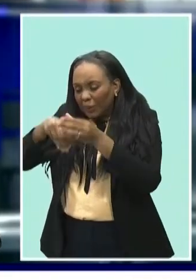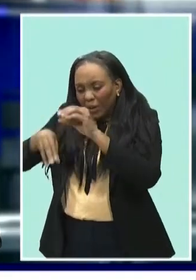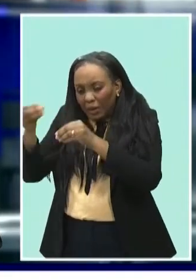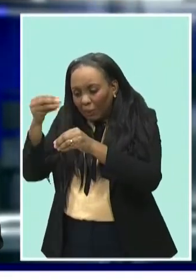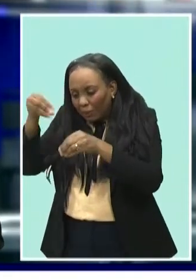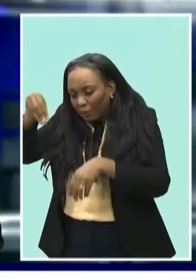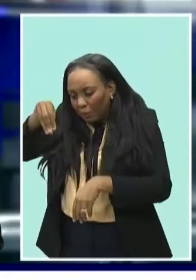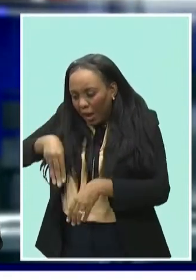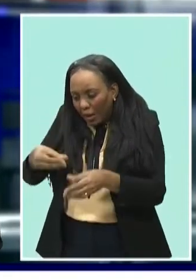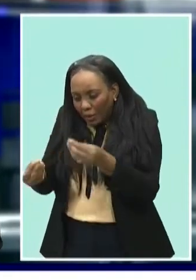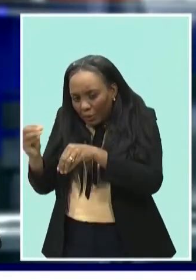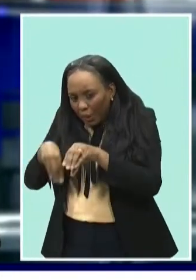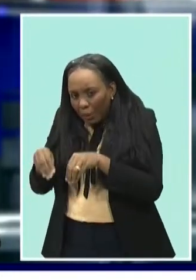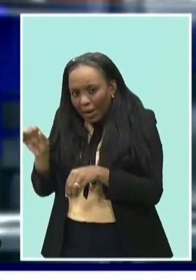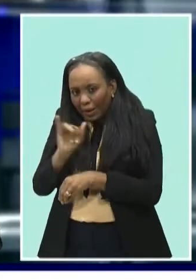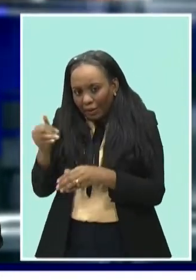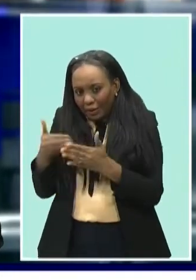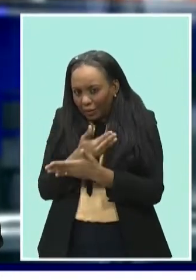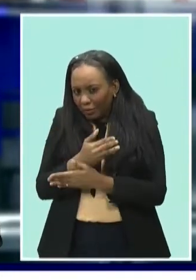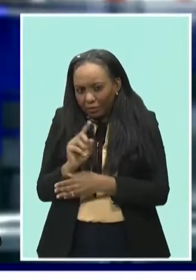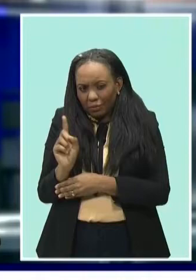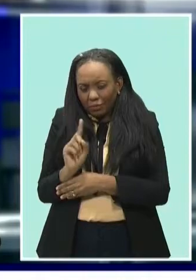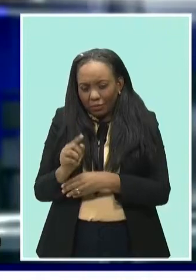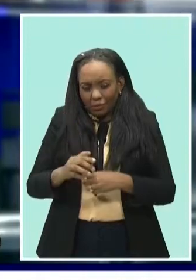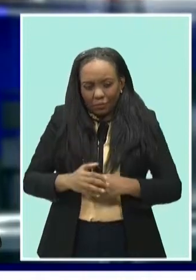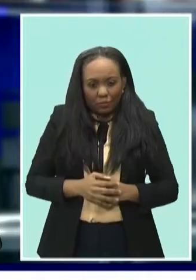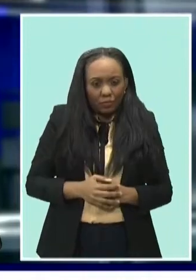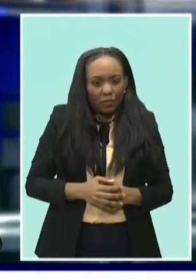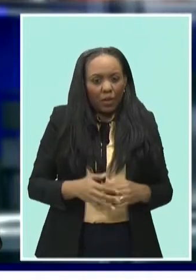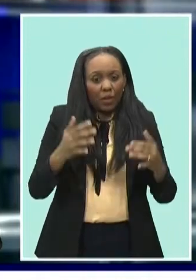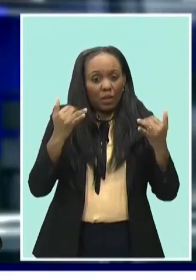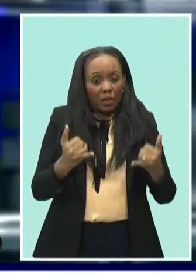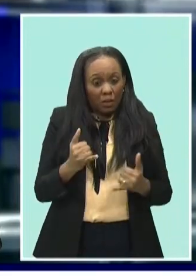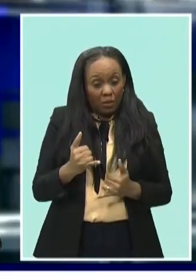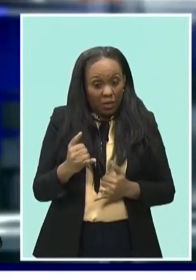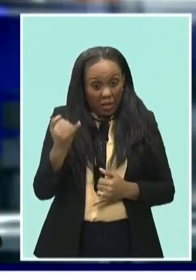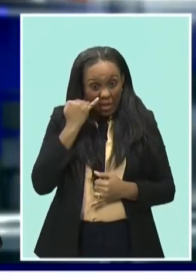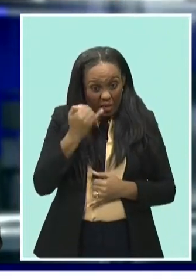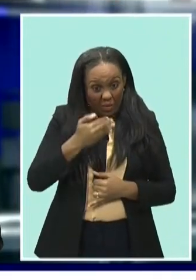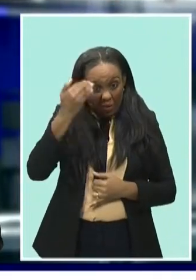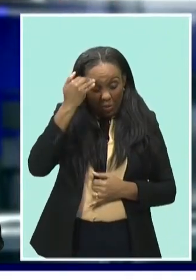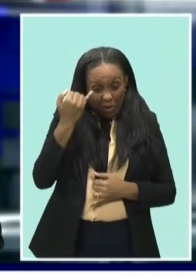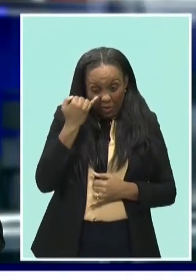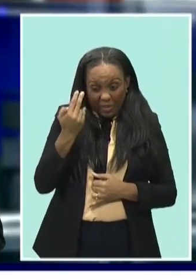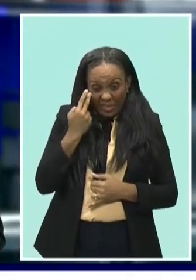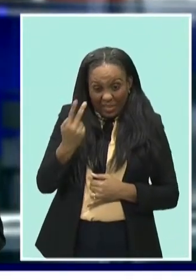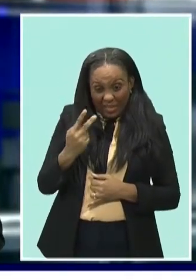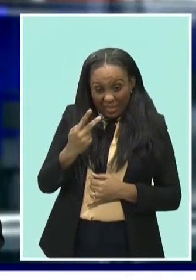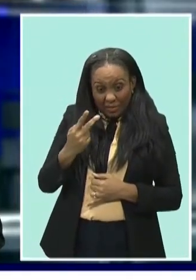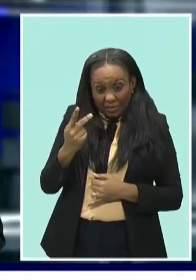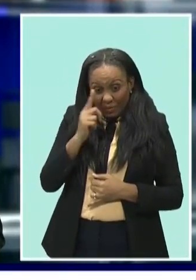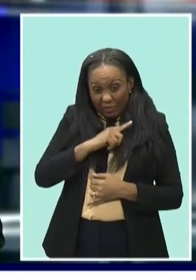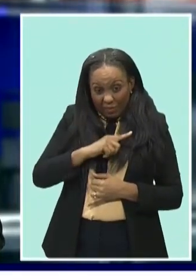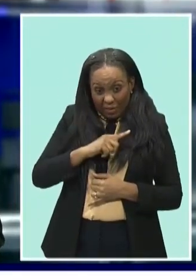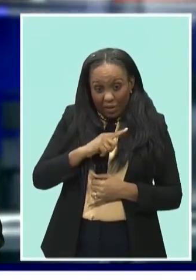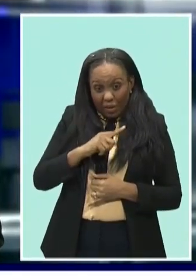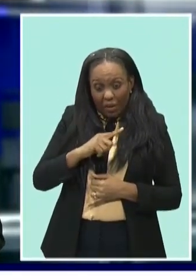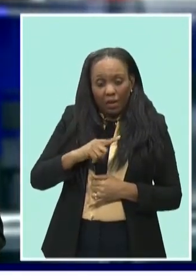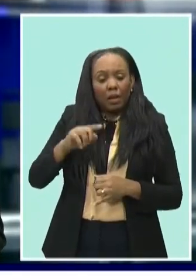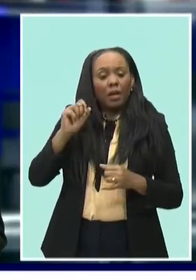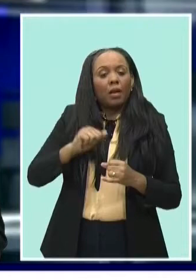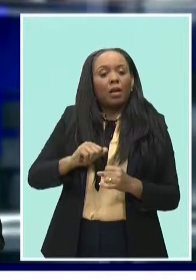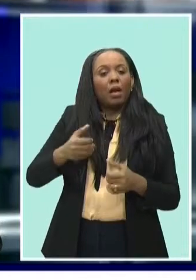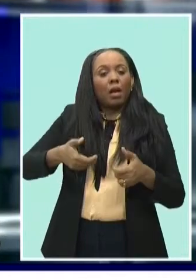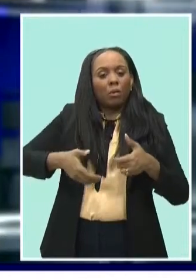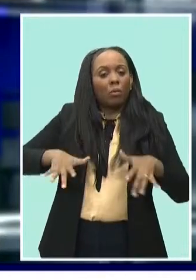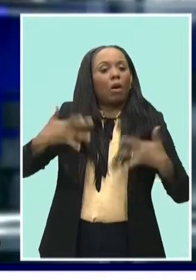in Trinidad, Pharmaco Industries, has urged members of the public to alert them via email, WhatsApp, or Facebook